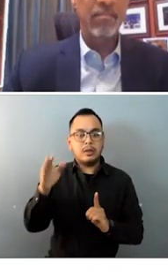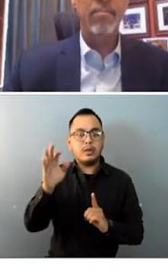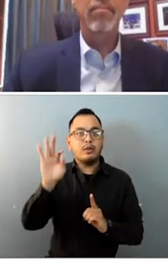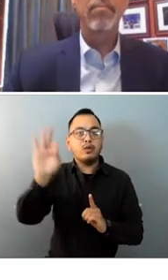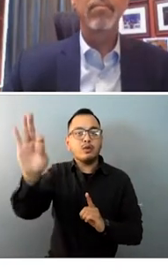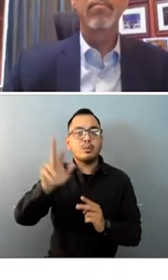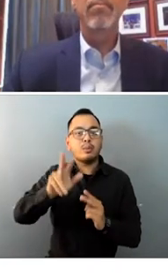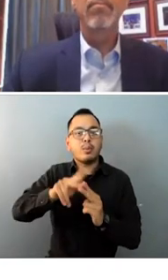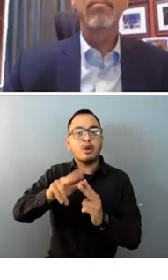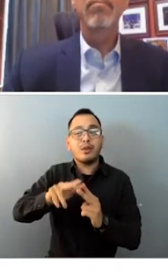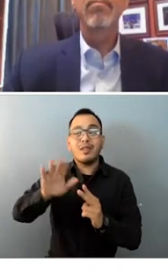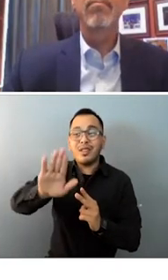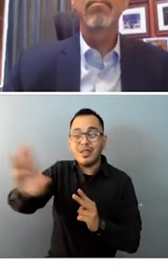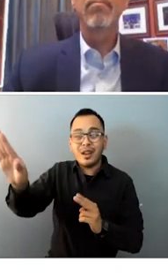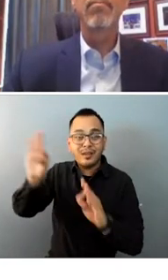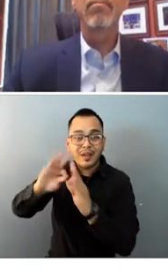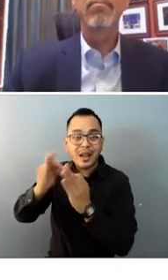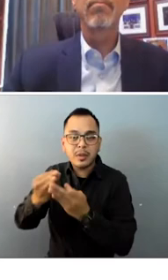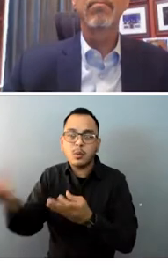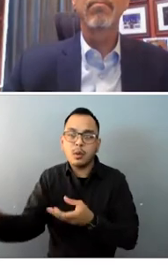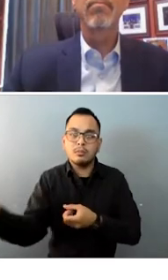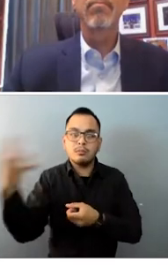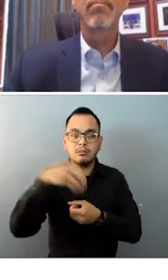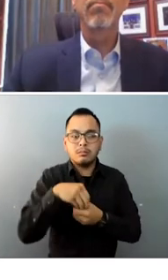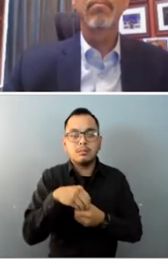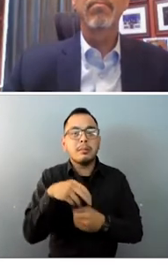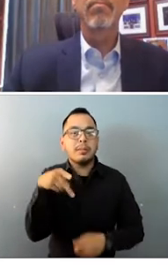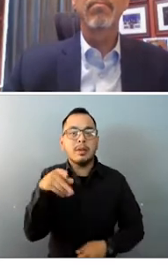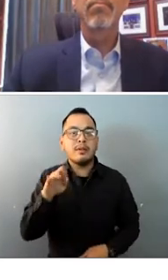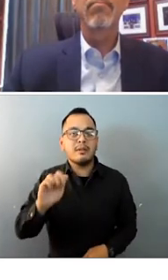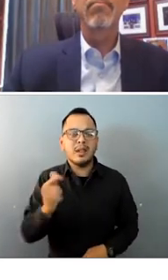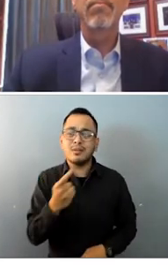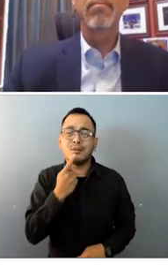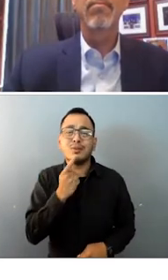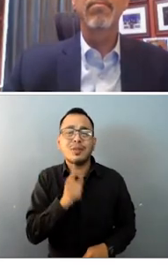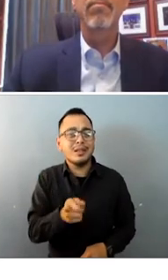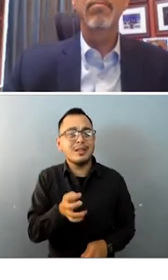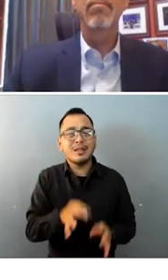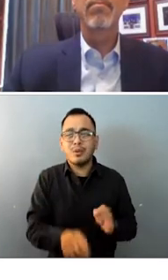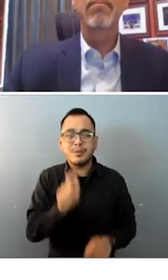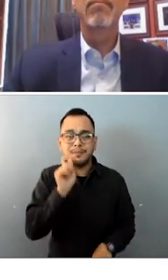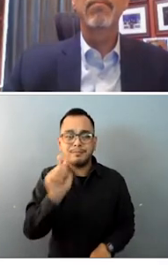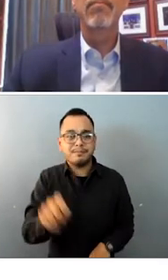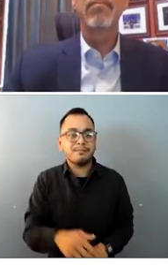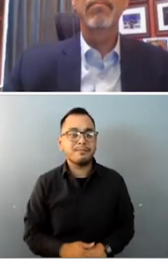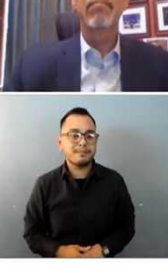future partners' families were part of the PFLAG family. So it was simple as that.